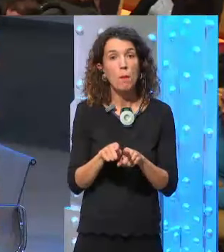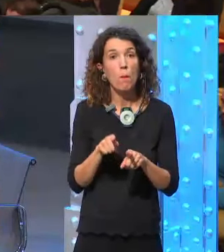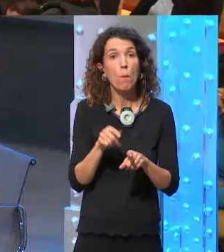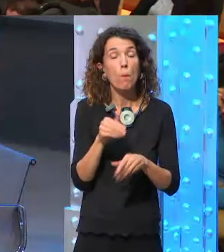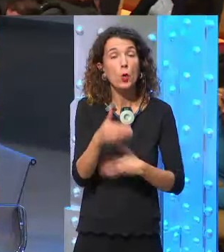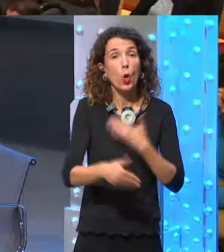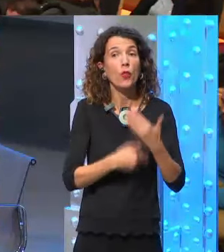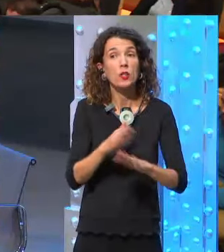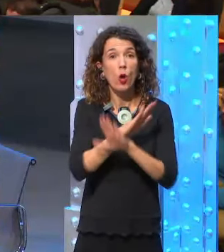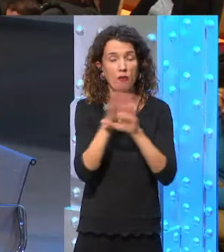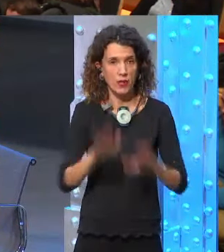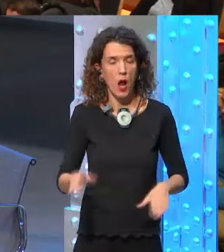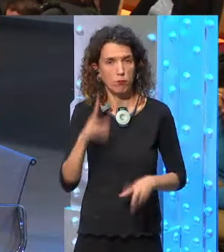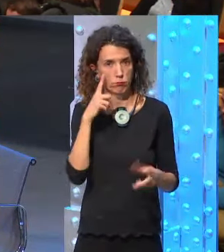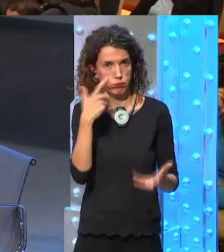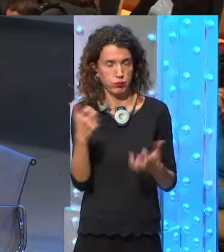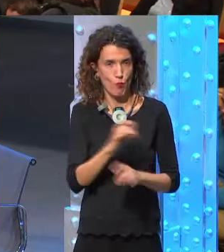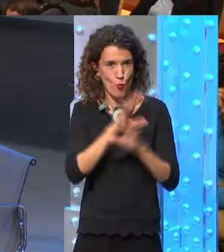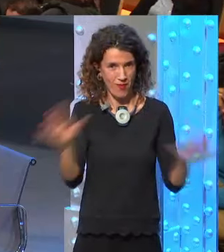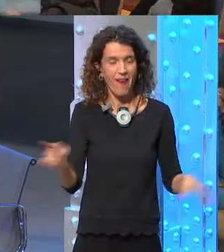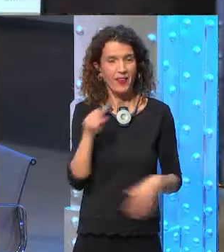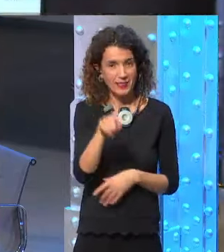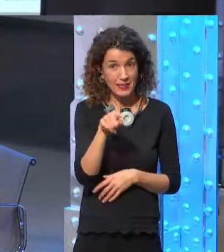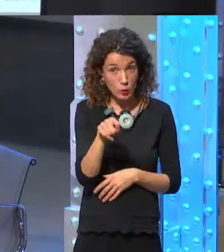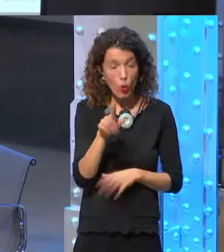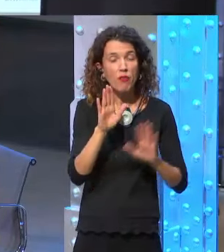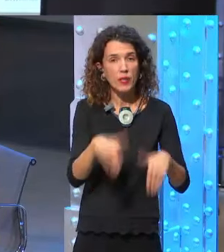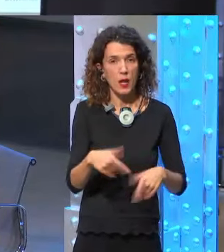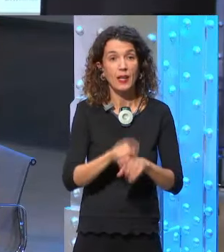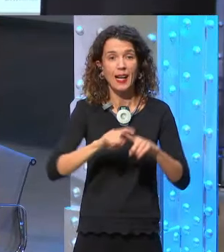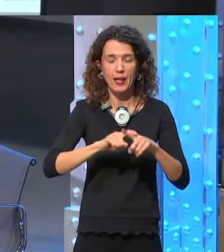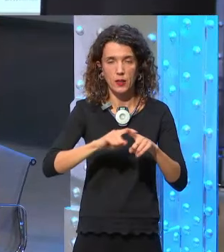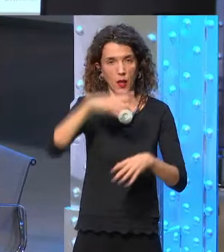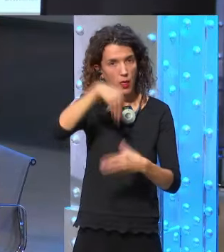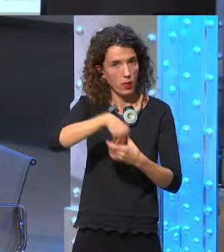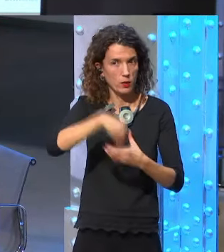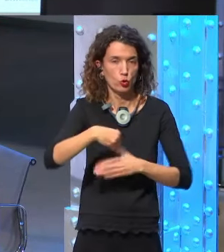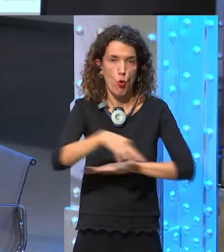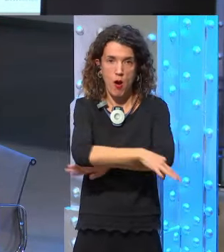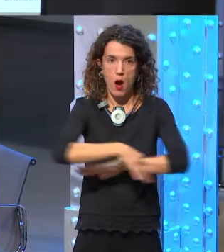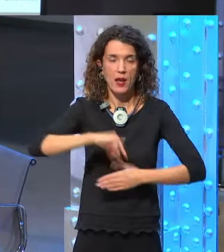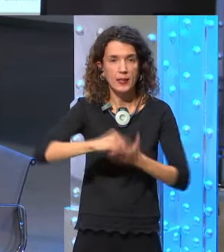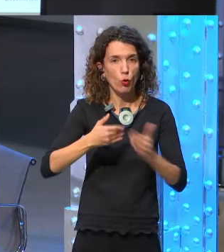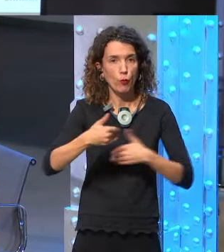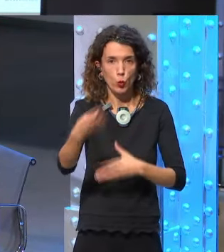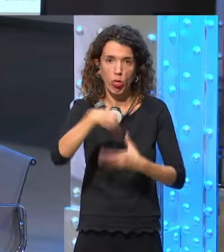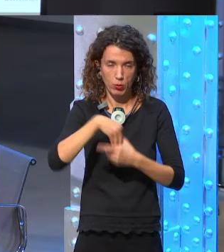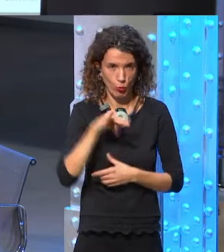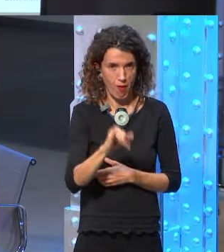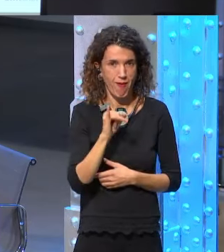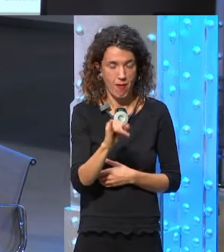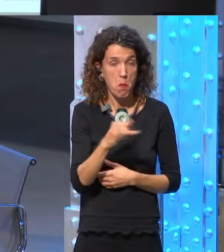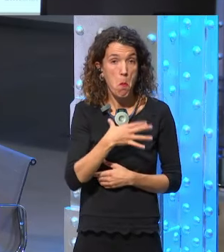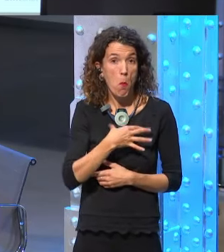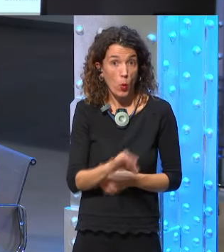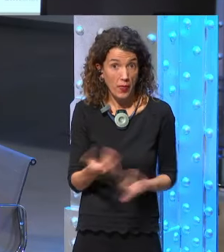become a very important feature of future architecture. That means we'll maybe less